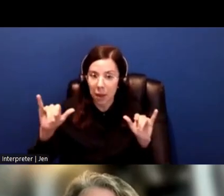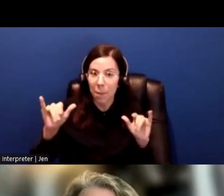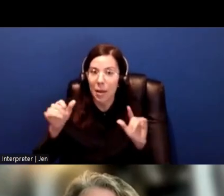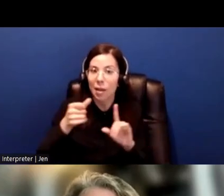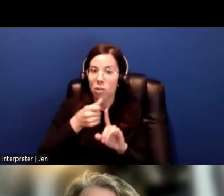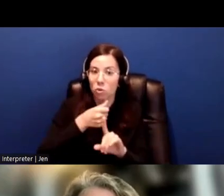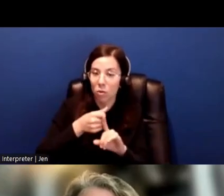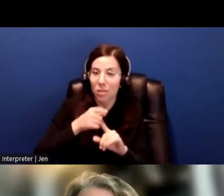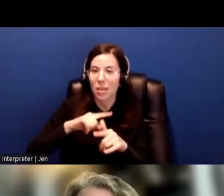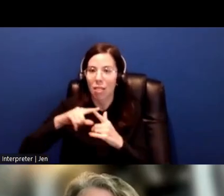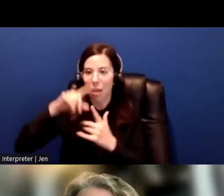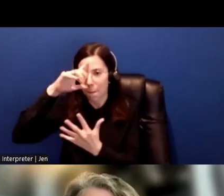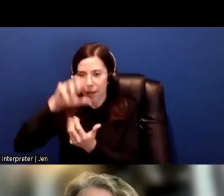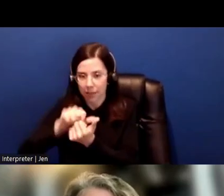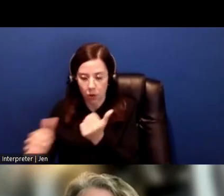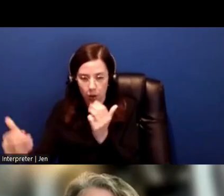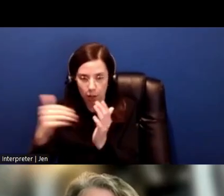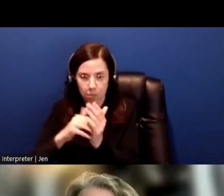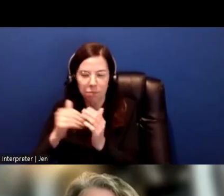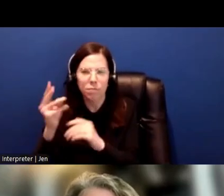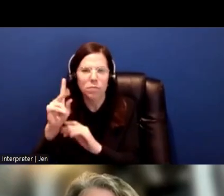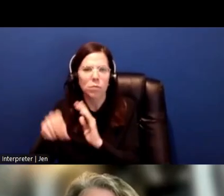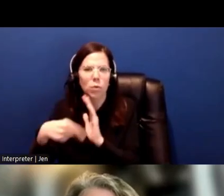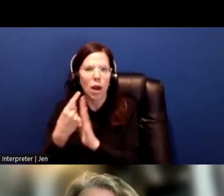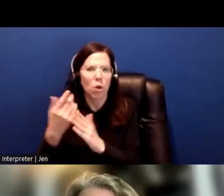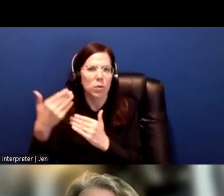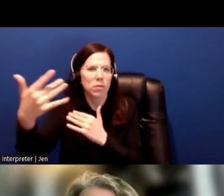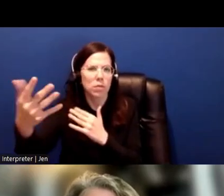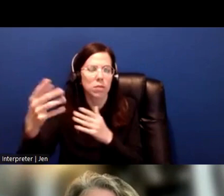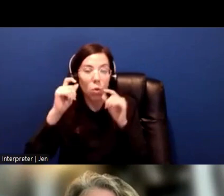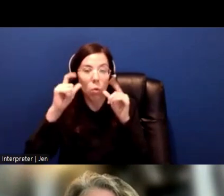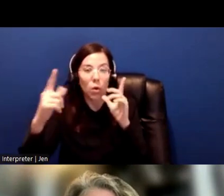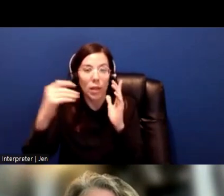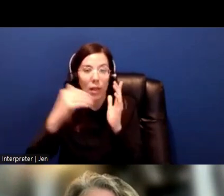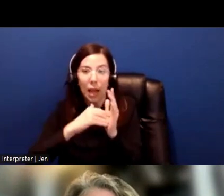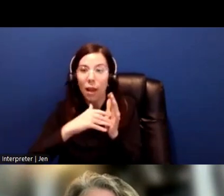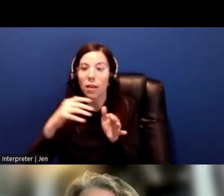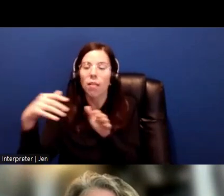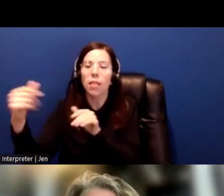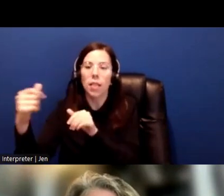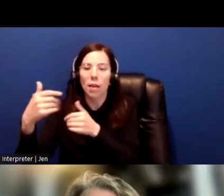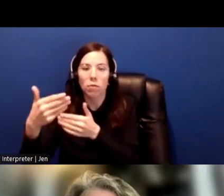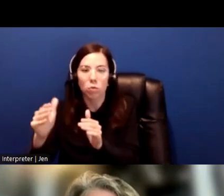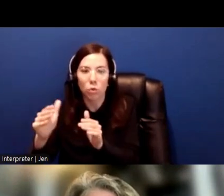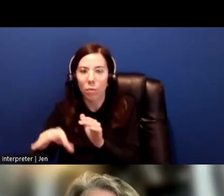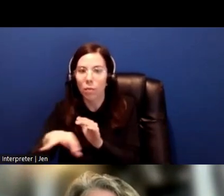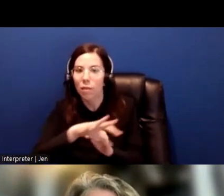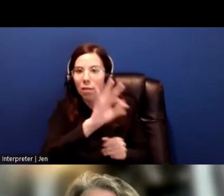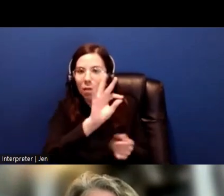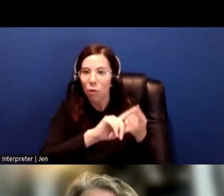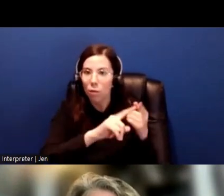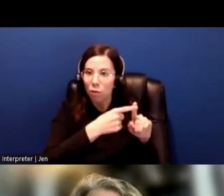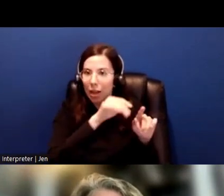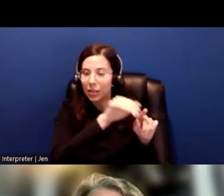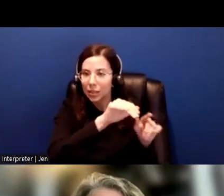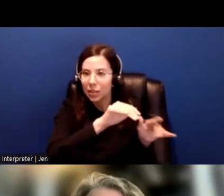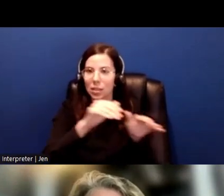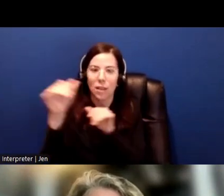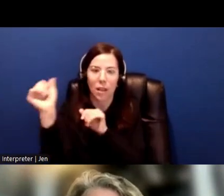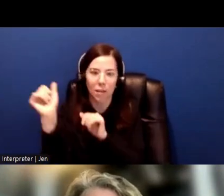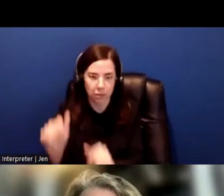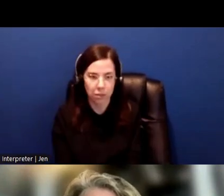again. A few hours later, she woke again, left the room, and found her friends and